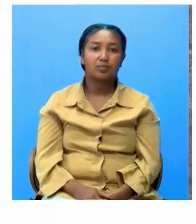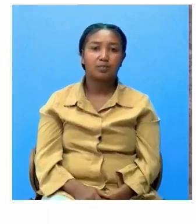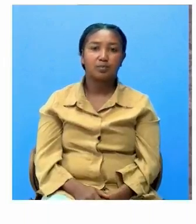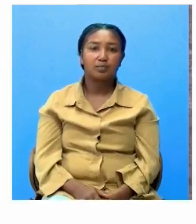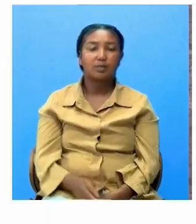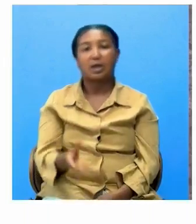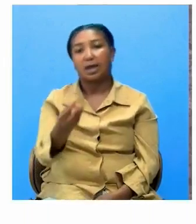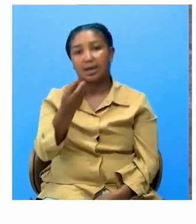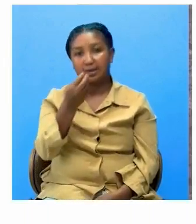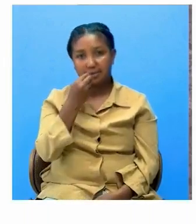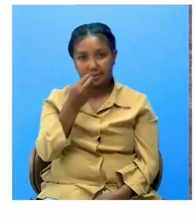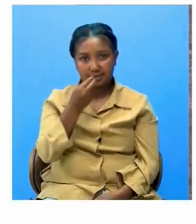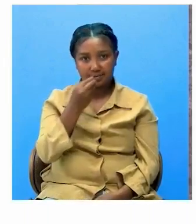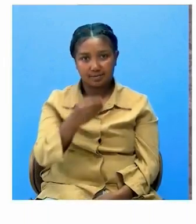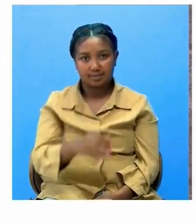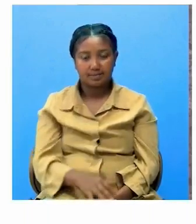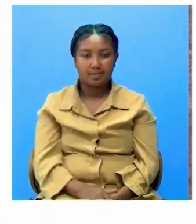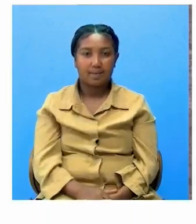eat